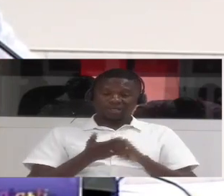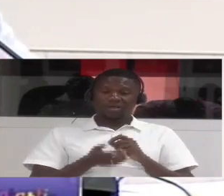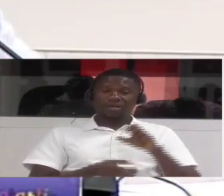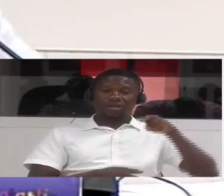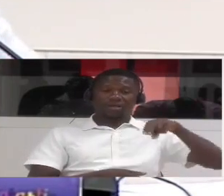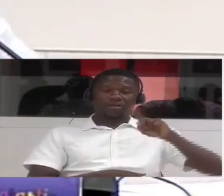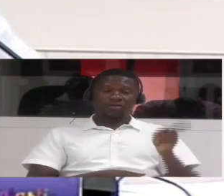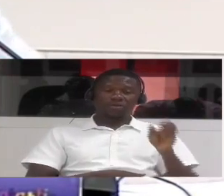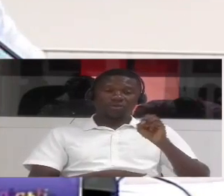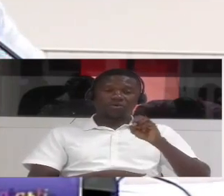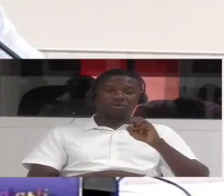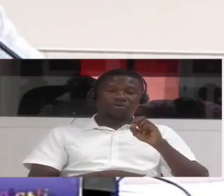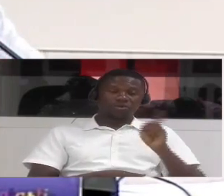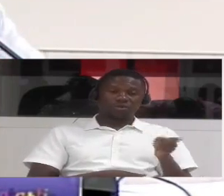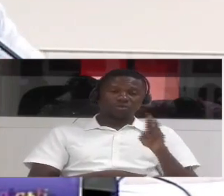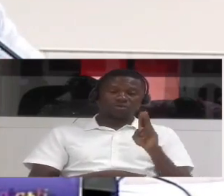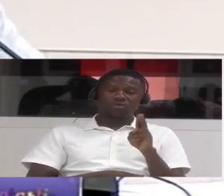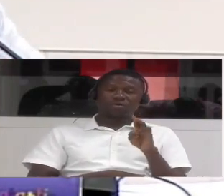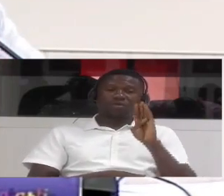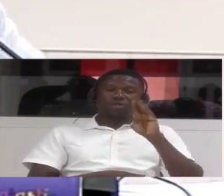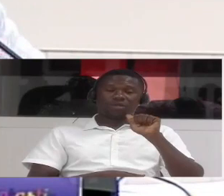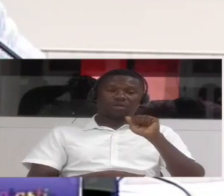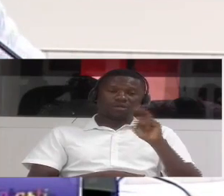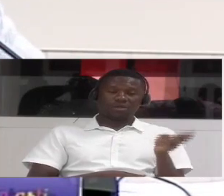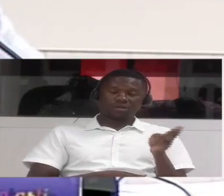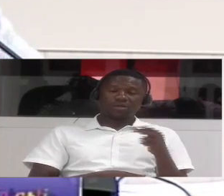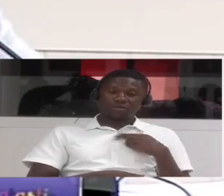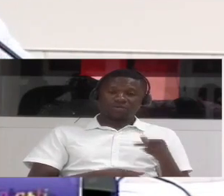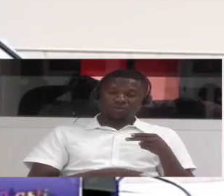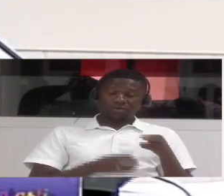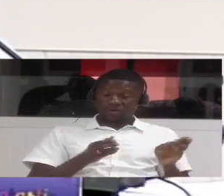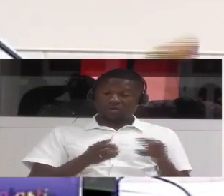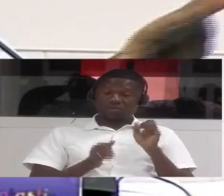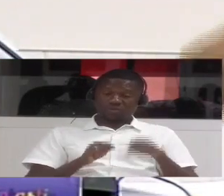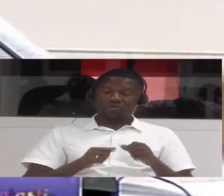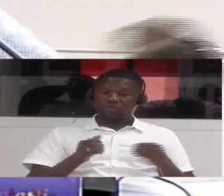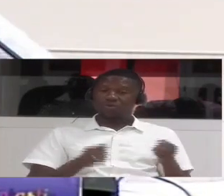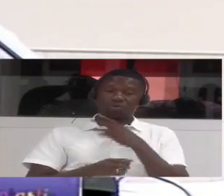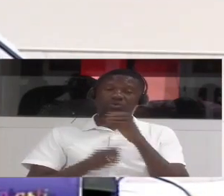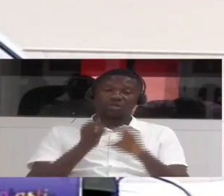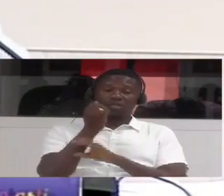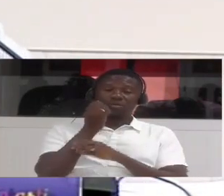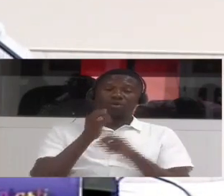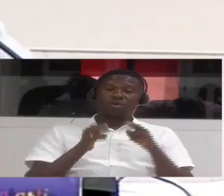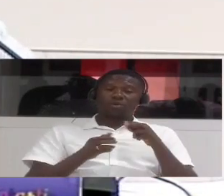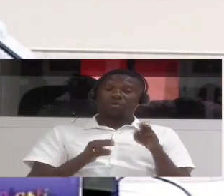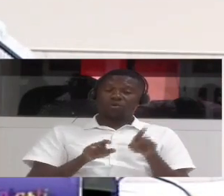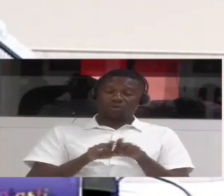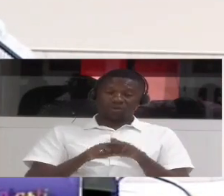Casamas, I mean, with the rebels, but then I shouldn't share my story with anyone. But when Abdullahi came, then Abdullahi